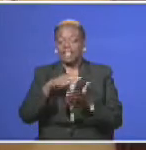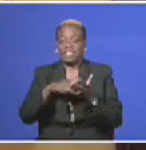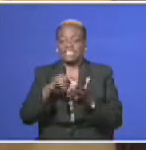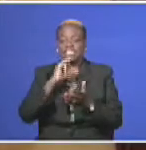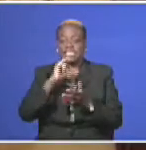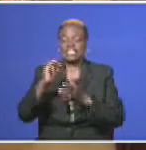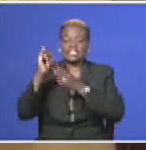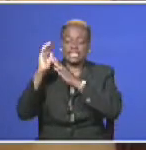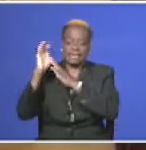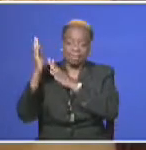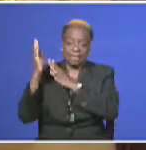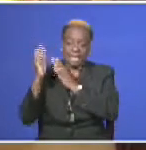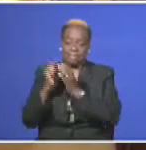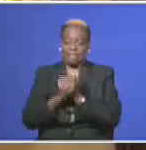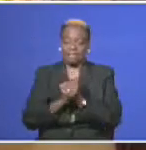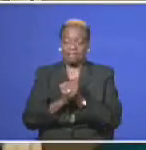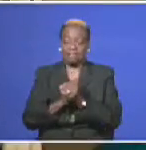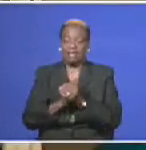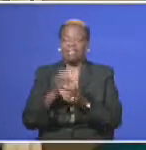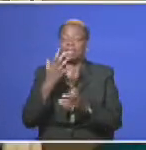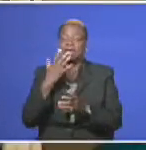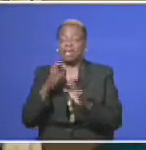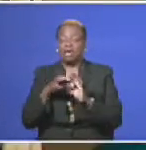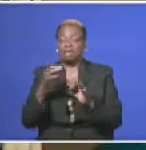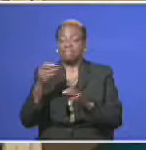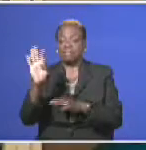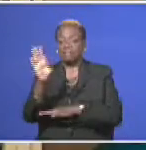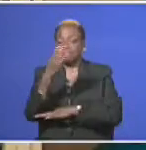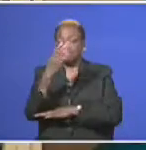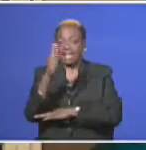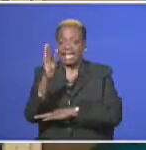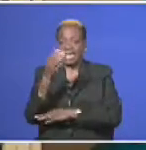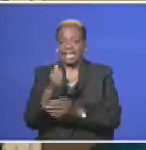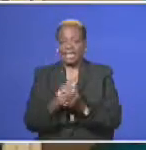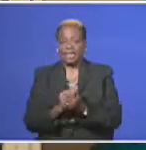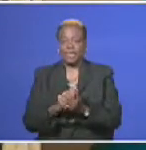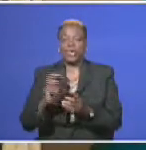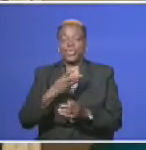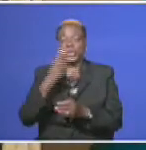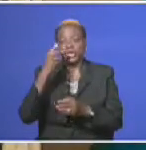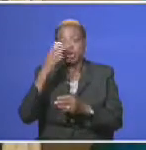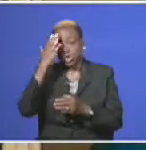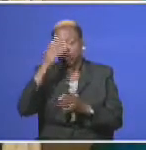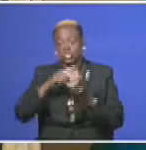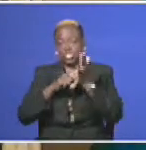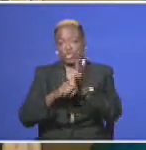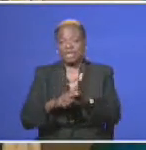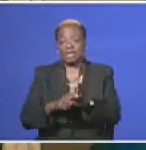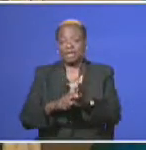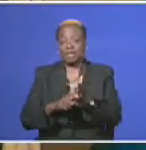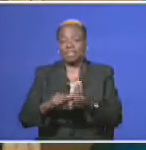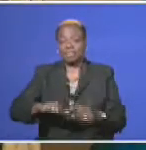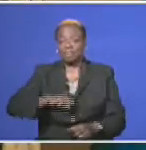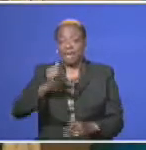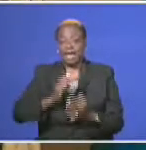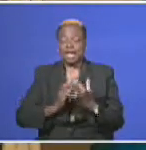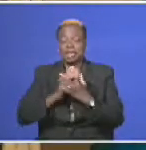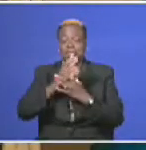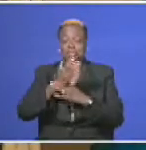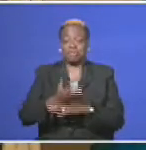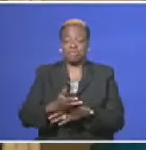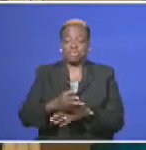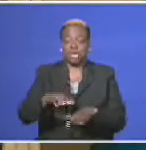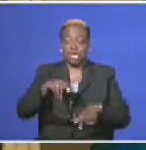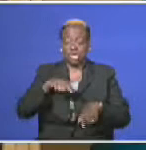So this also is the color of the flag. And although she knows showing your pride through socks may be a little unorthodox, she just